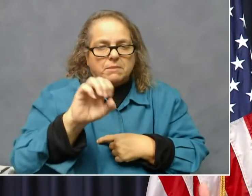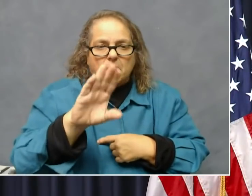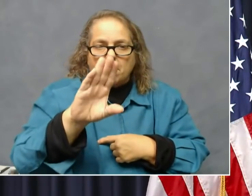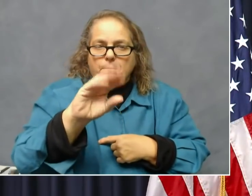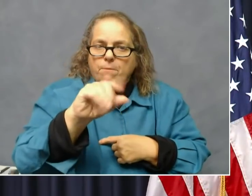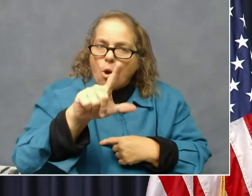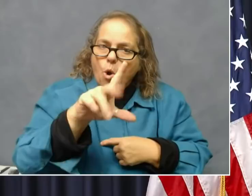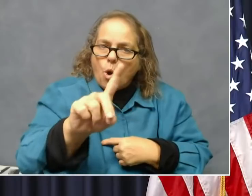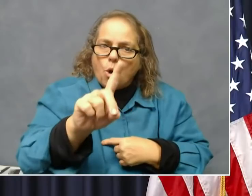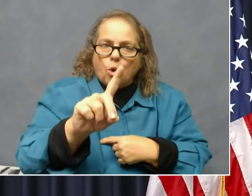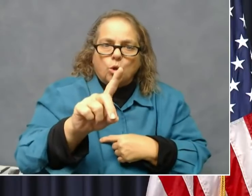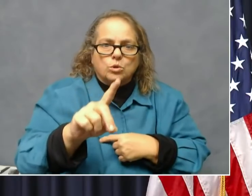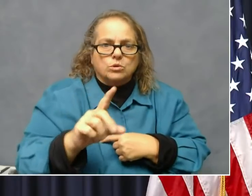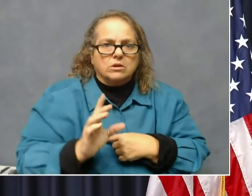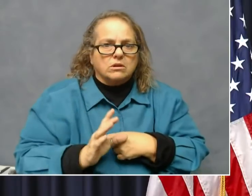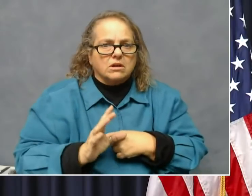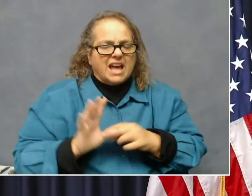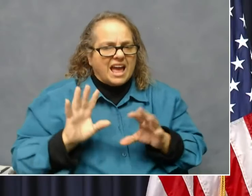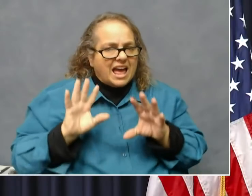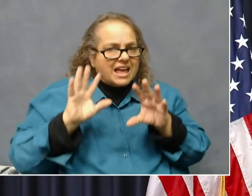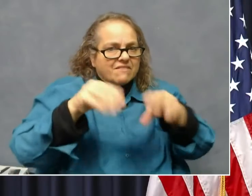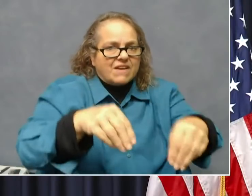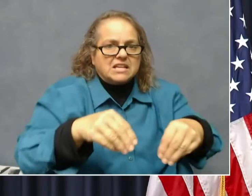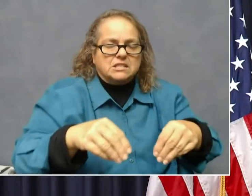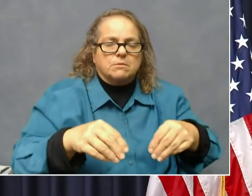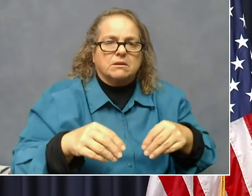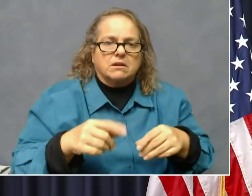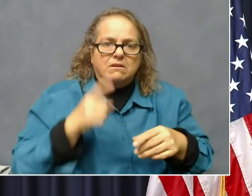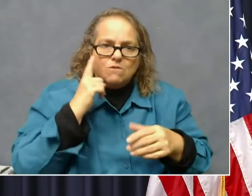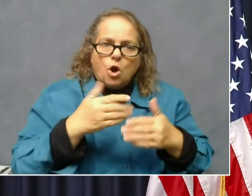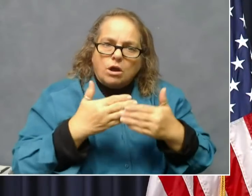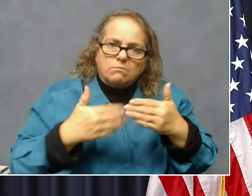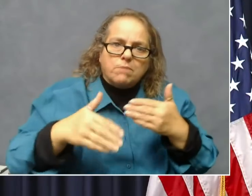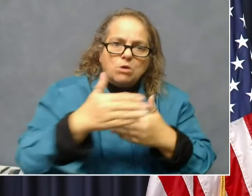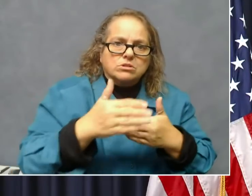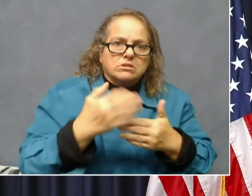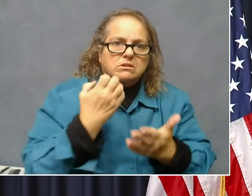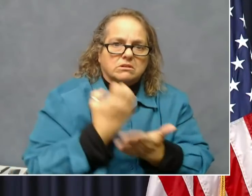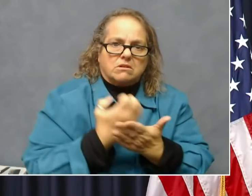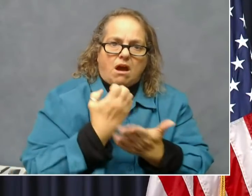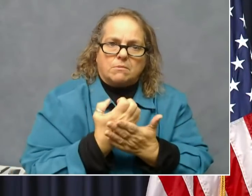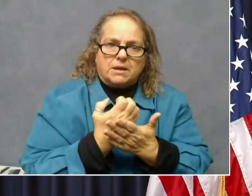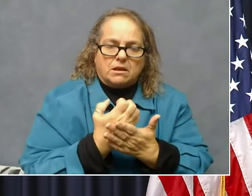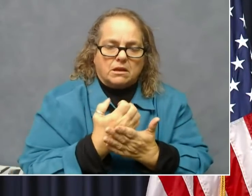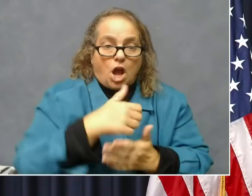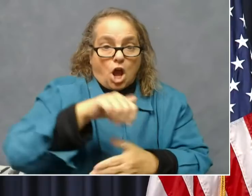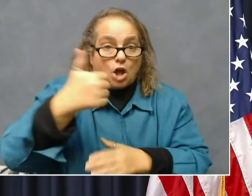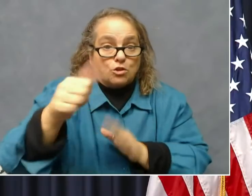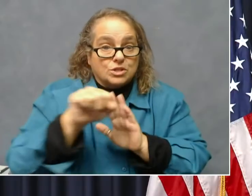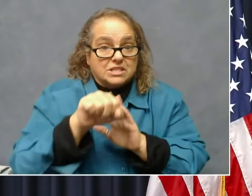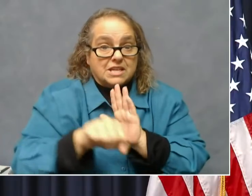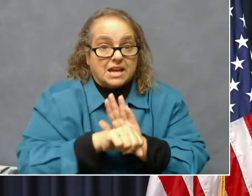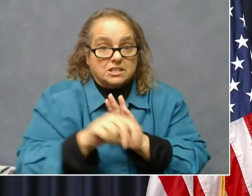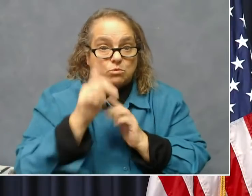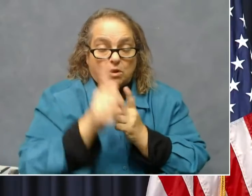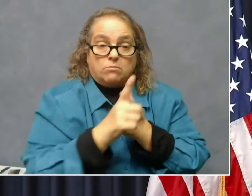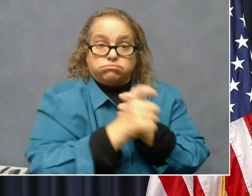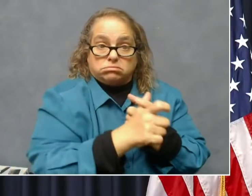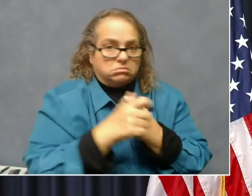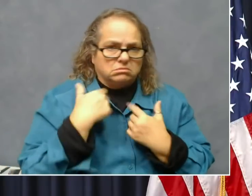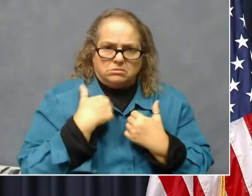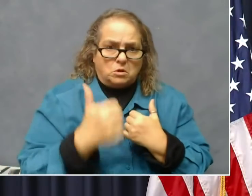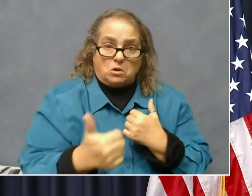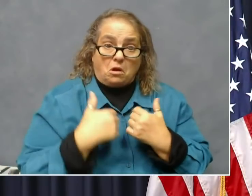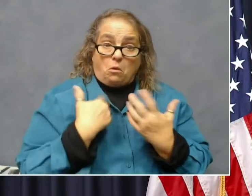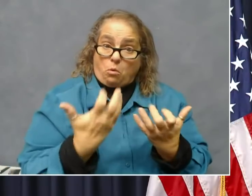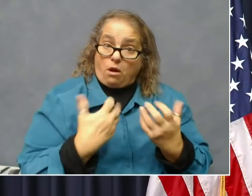lead a post-COVID economy. Other states are going to make those and they're going to run ahead. Are we simply going to watch them and then years later